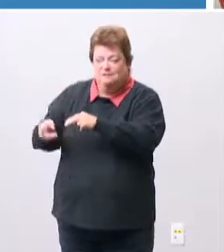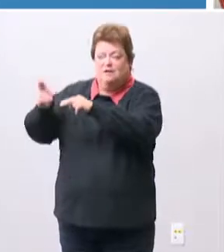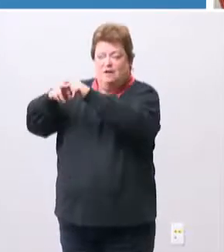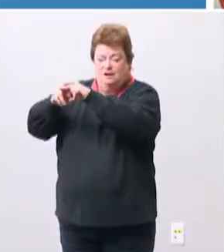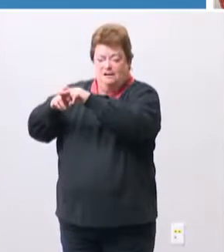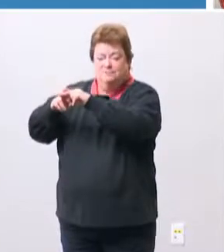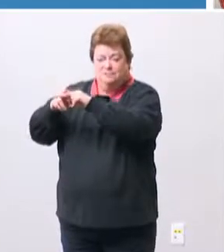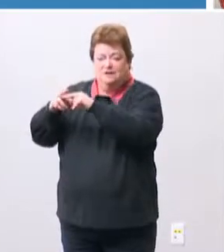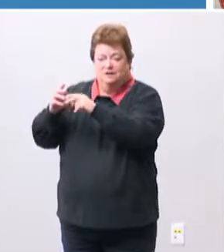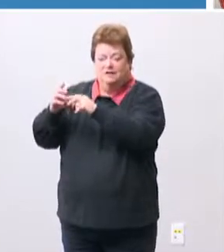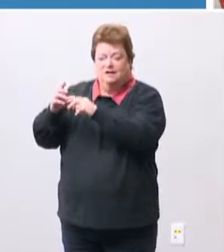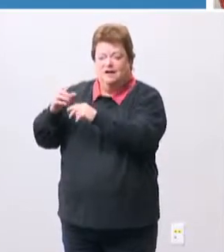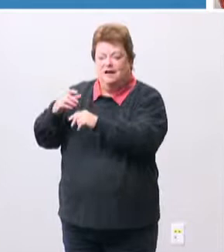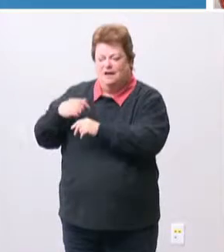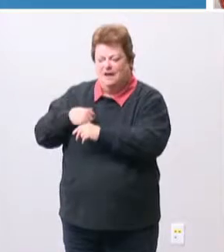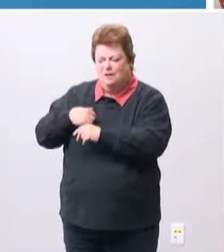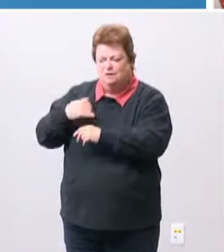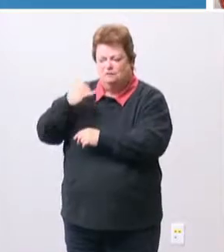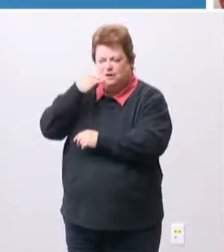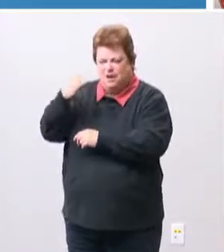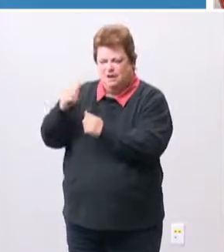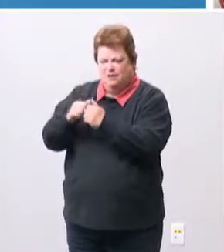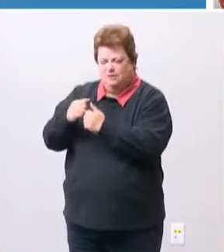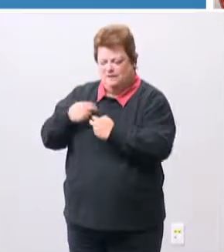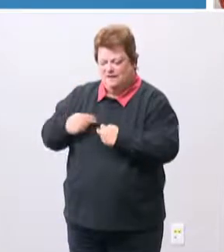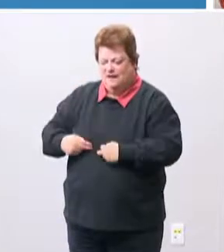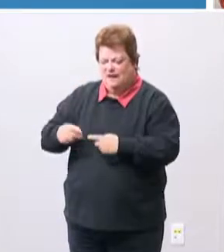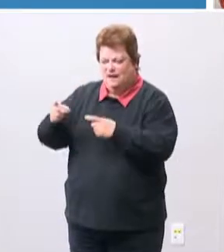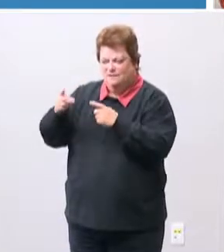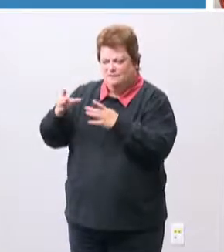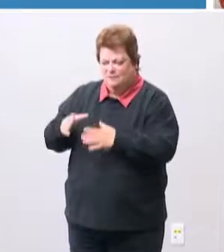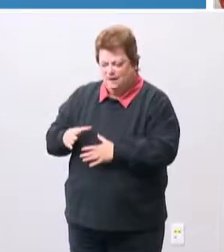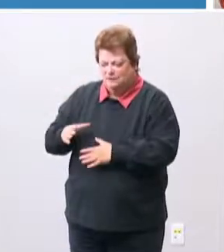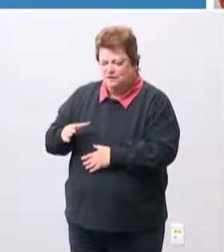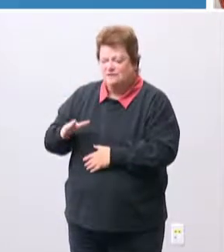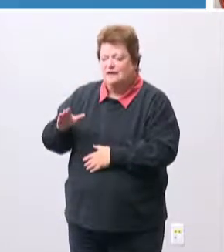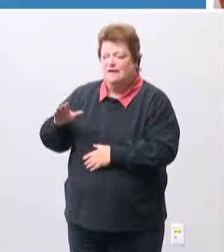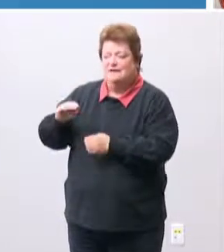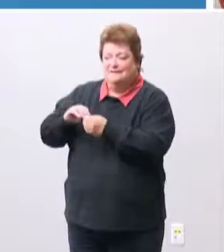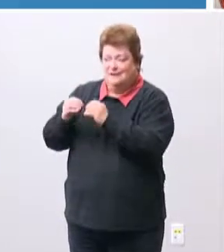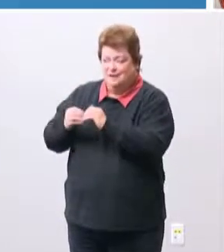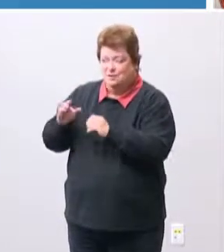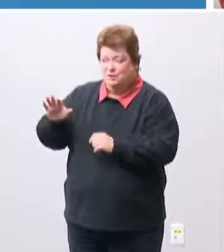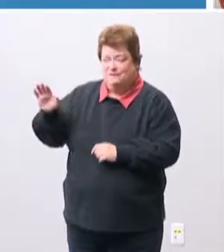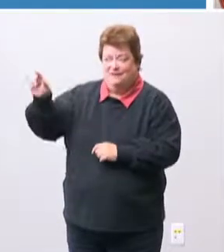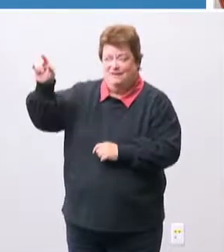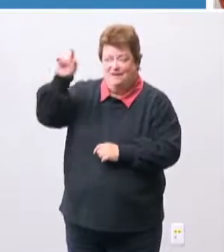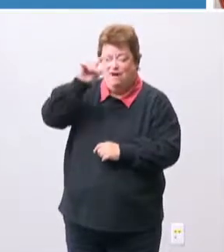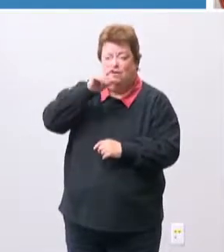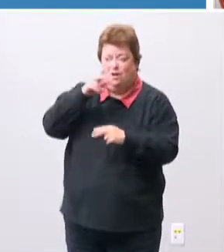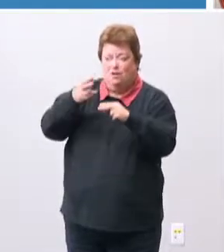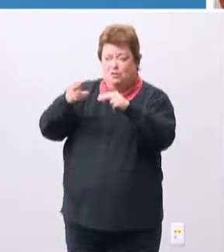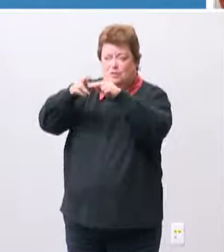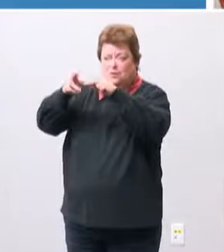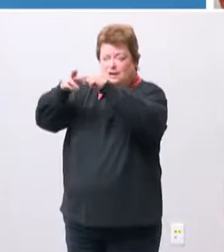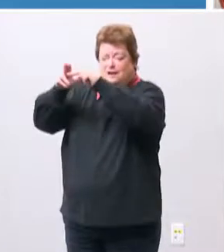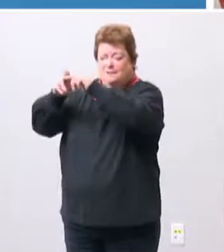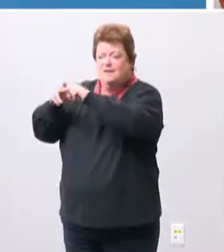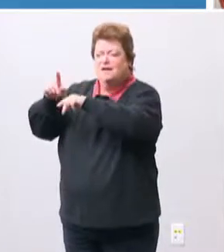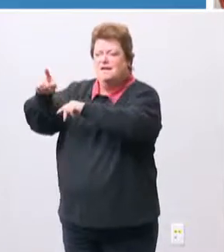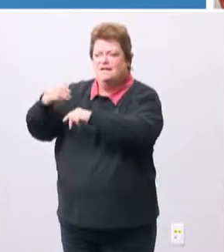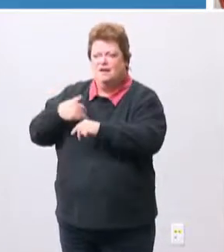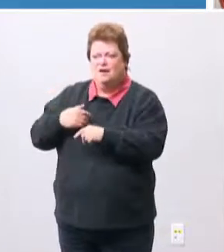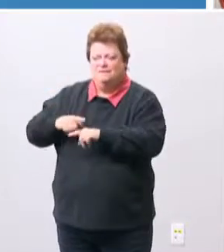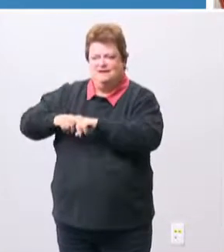dramatically. I was on a call with the health directors today. The cases there are going up, but they're having different